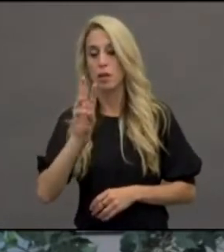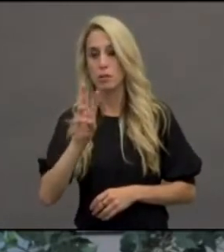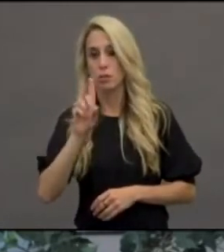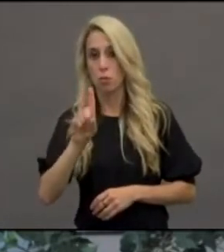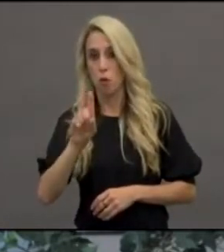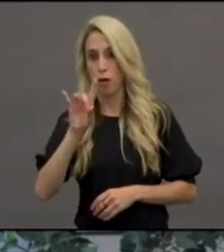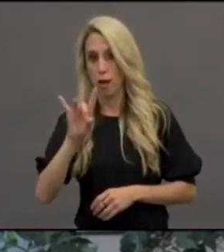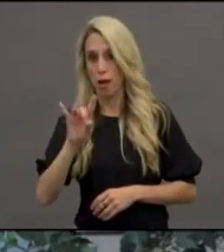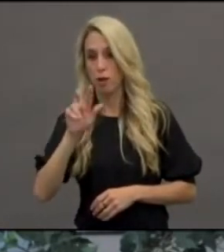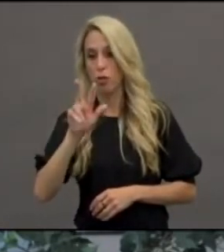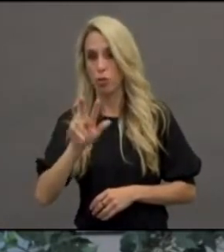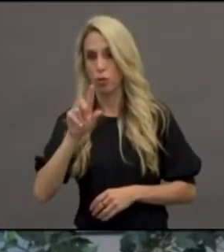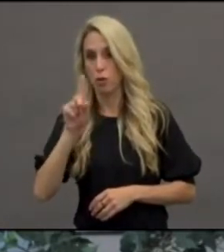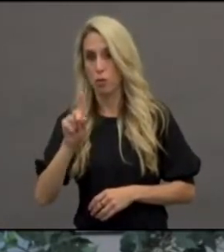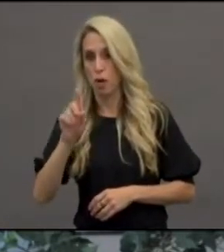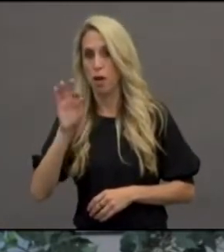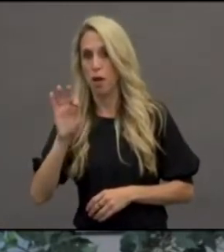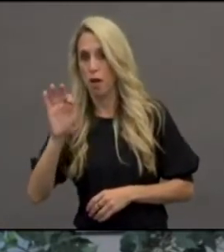916-618-3195.